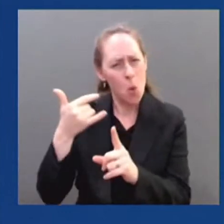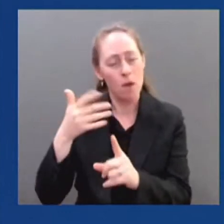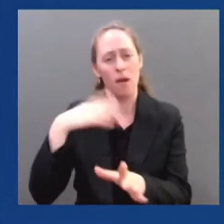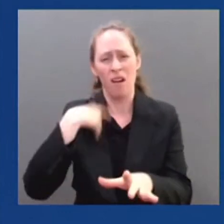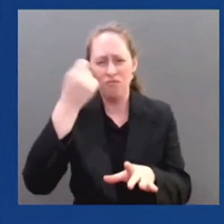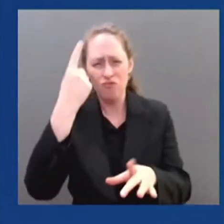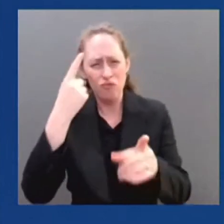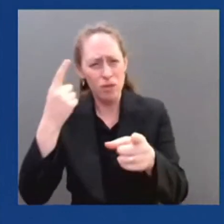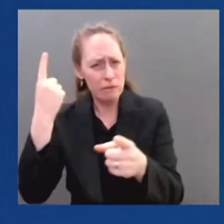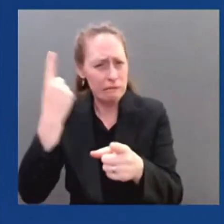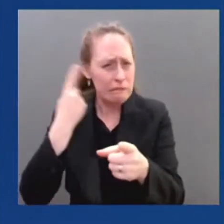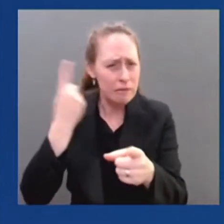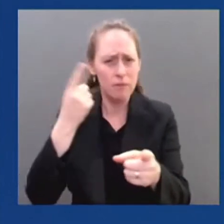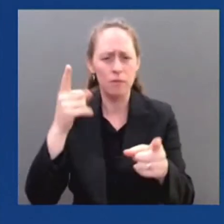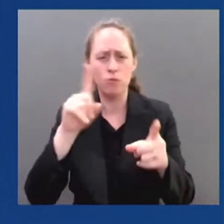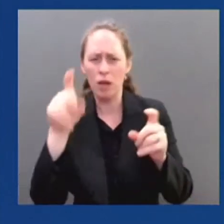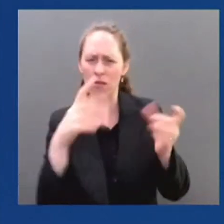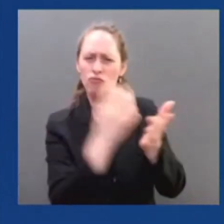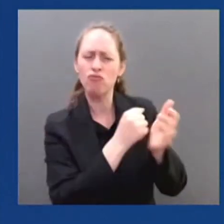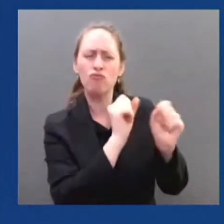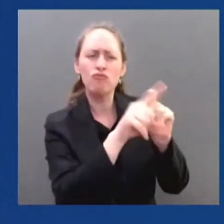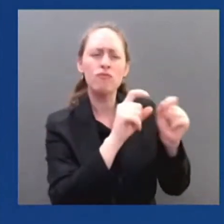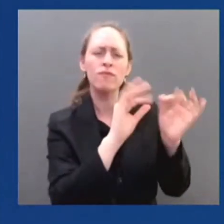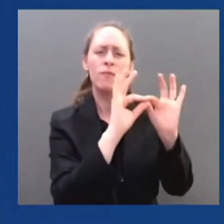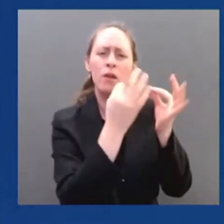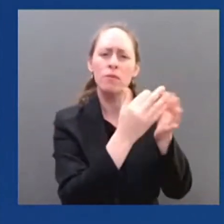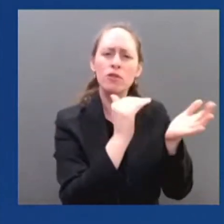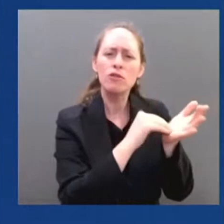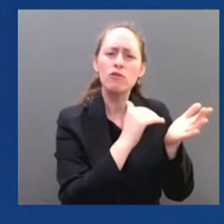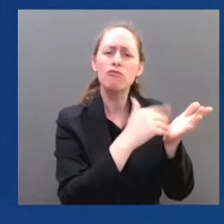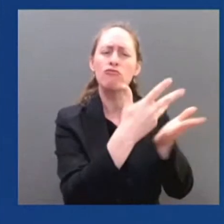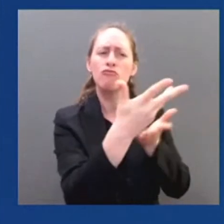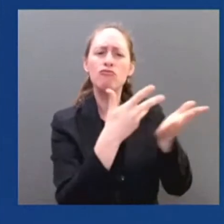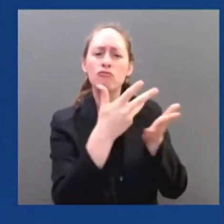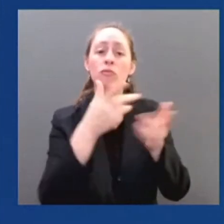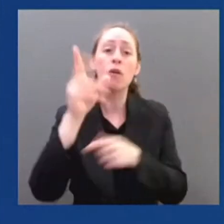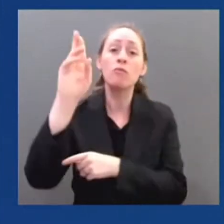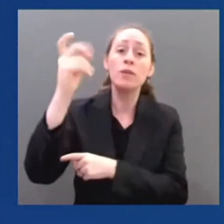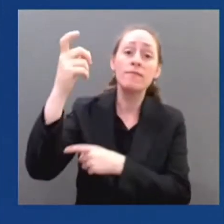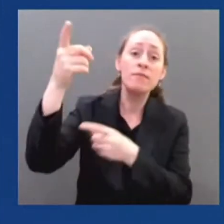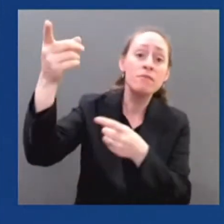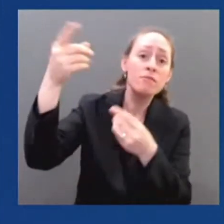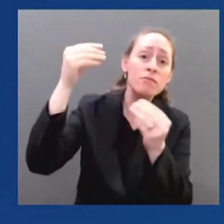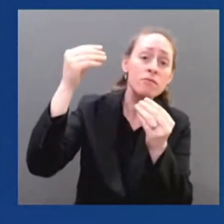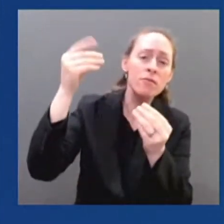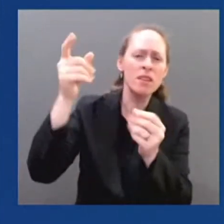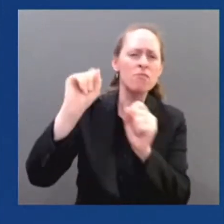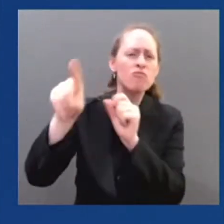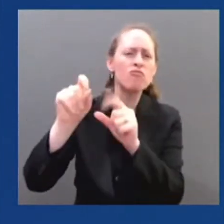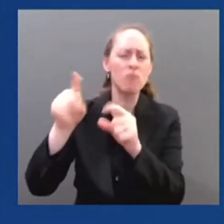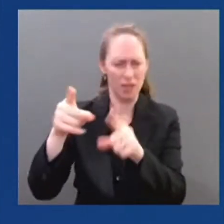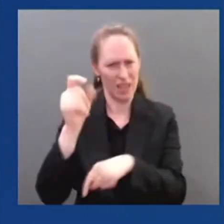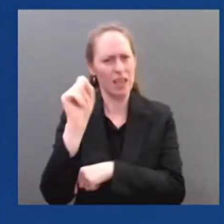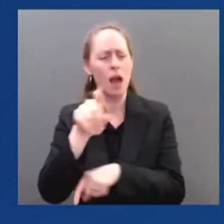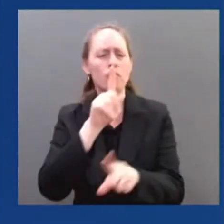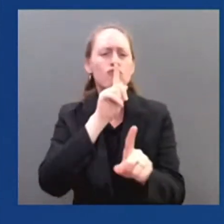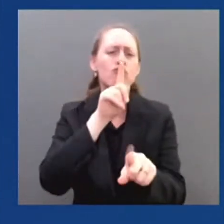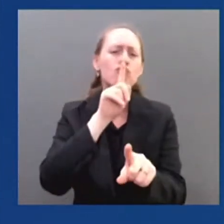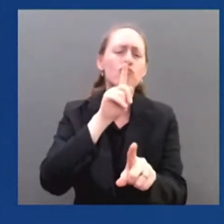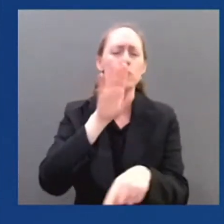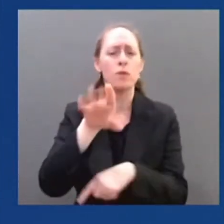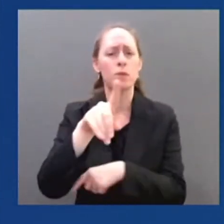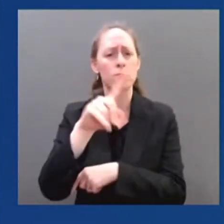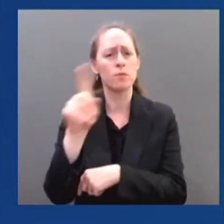to learn more about the benefits and, of course, the safety of these vaccines. In the meantime, I'd like to outline why